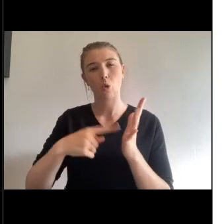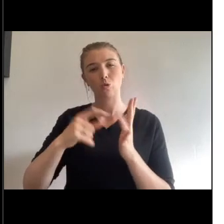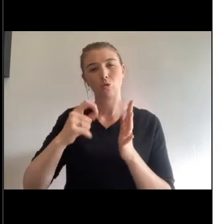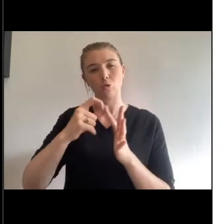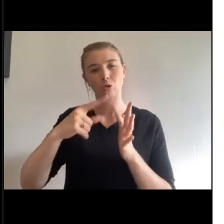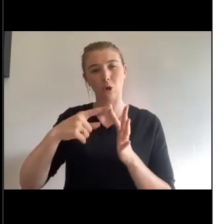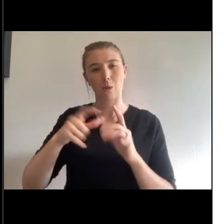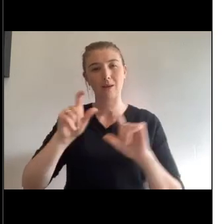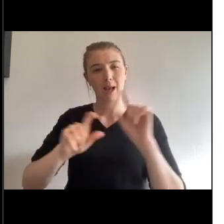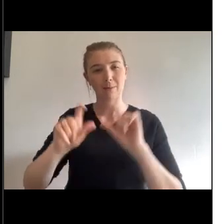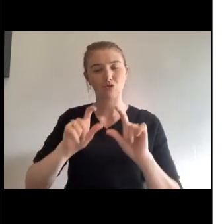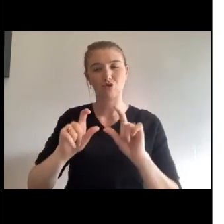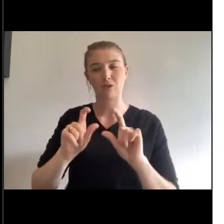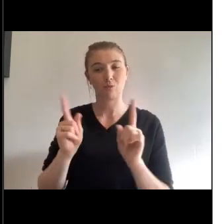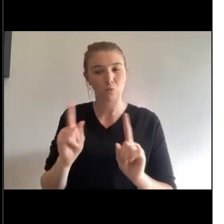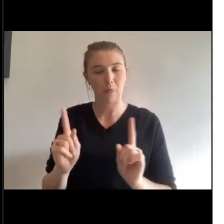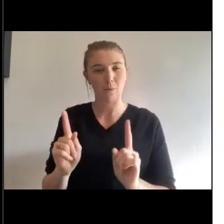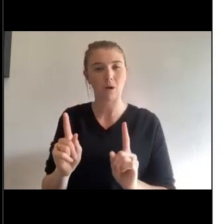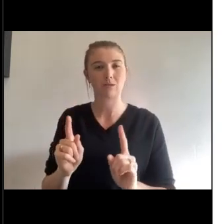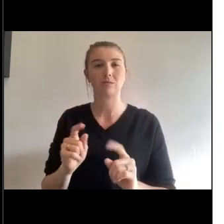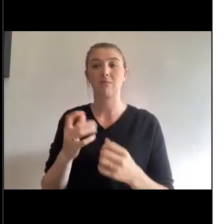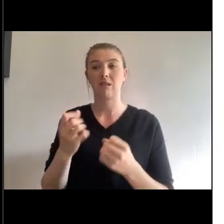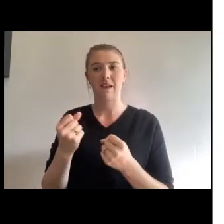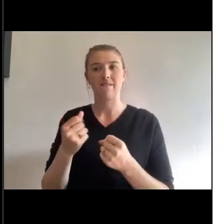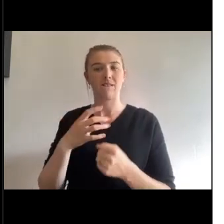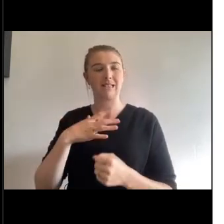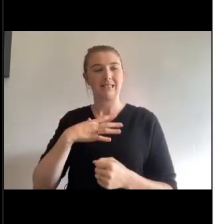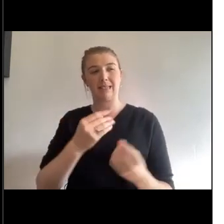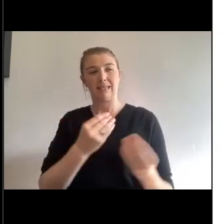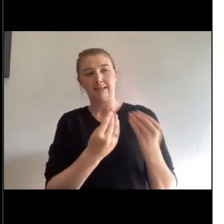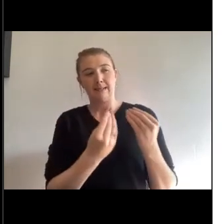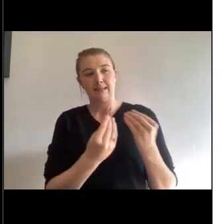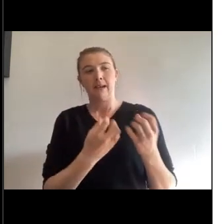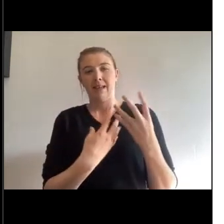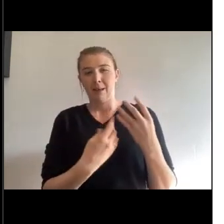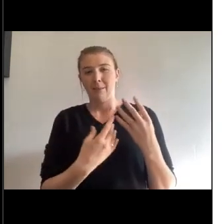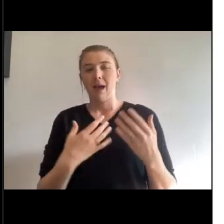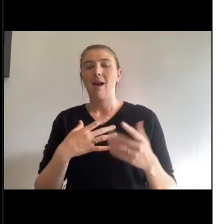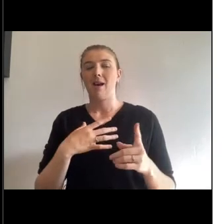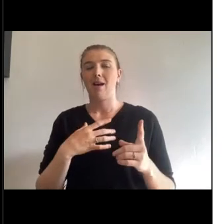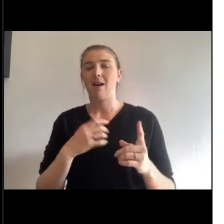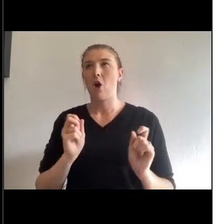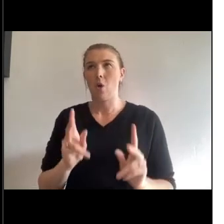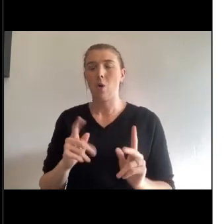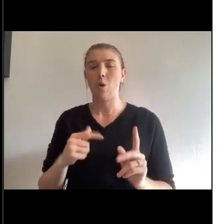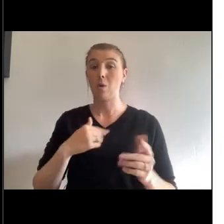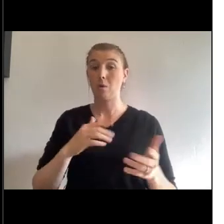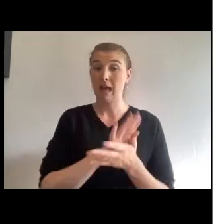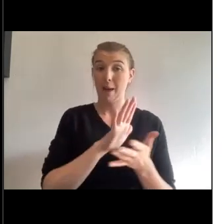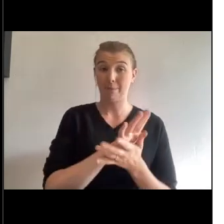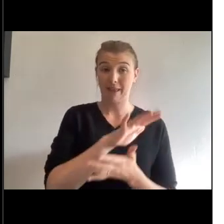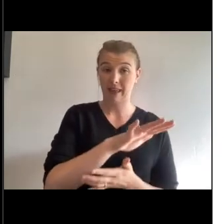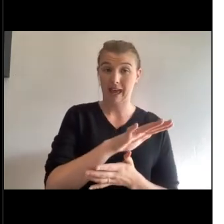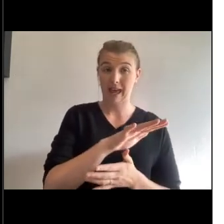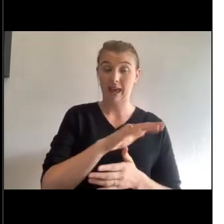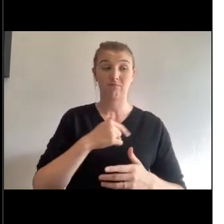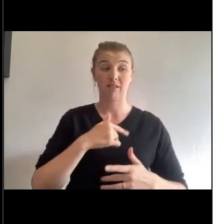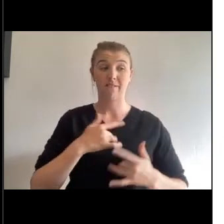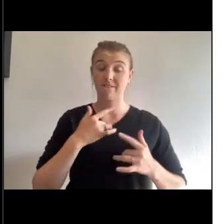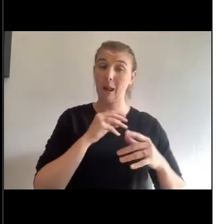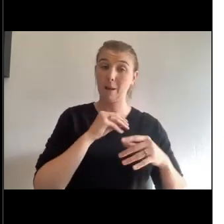pilot plant. So while I was doing my work and I was happy belonging to GSK, but I was